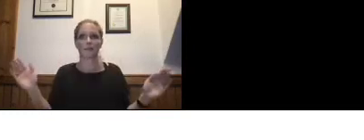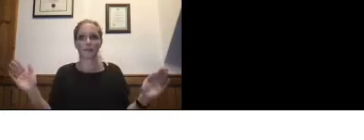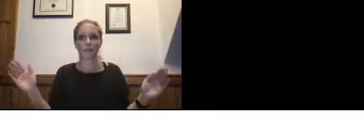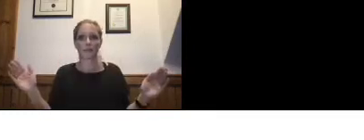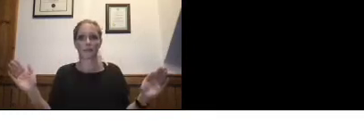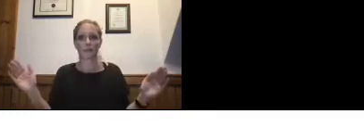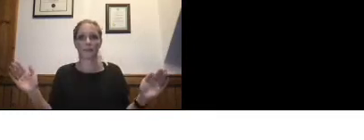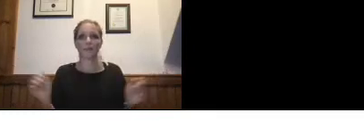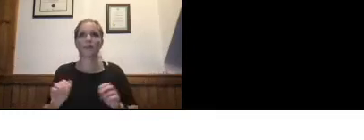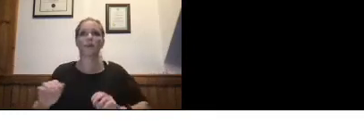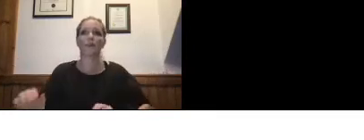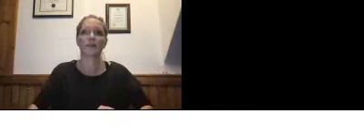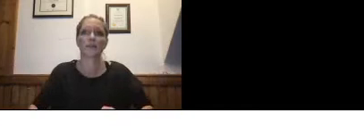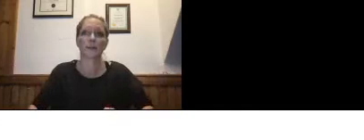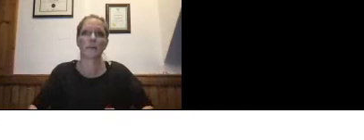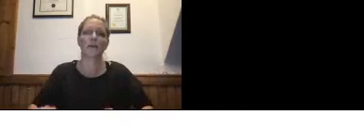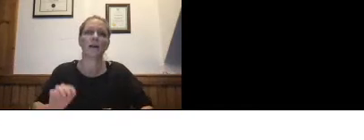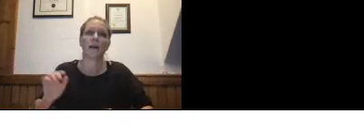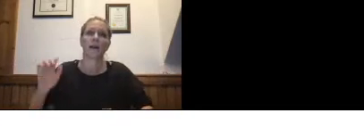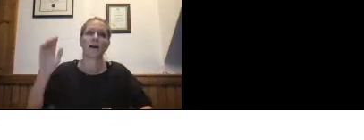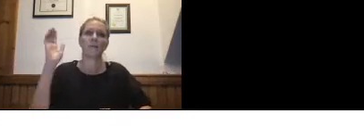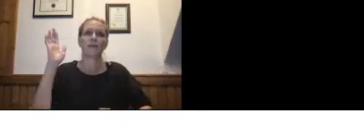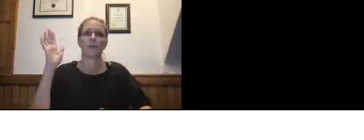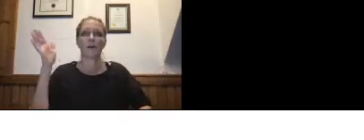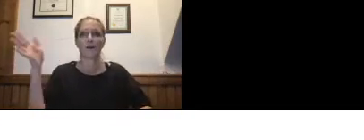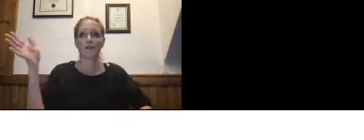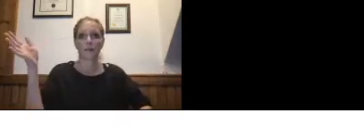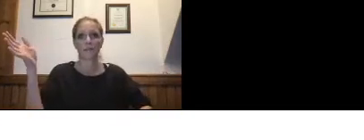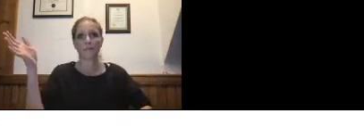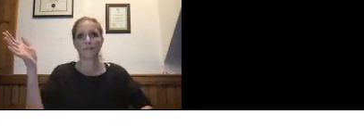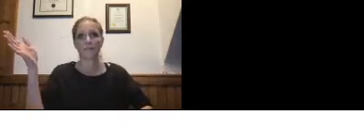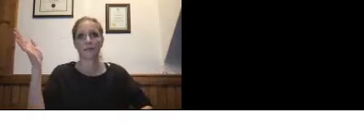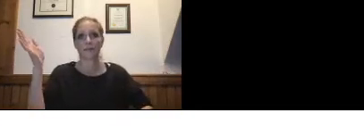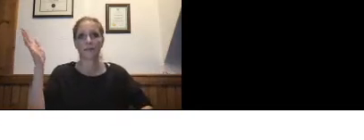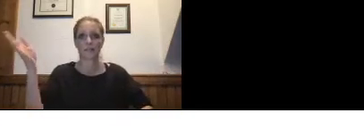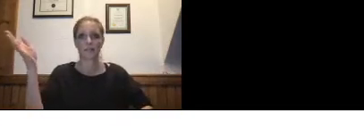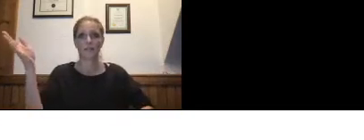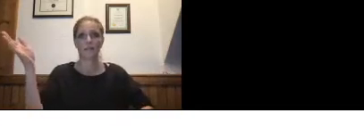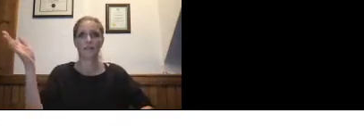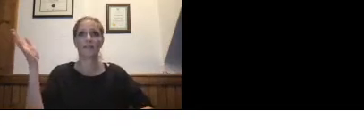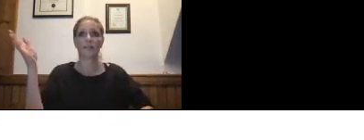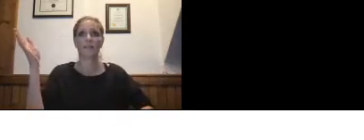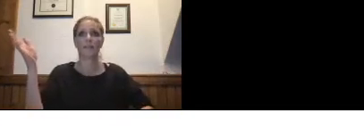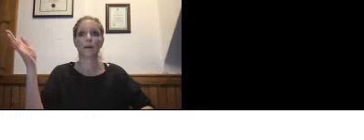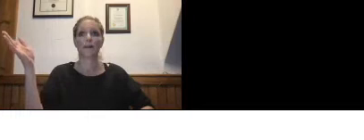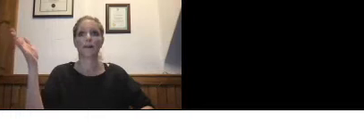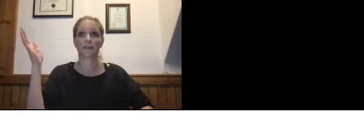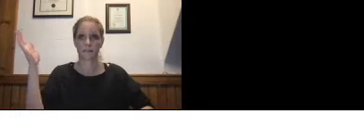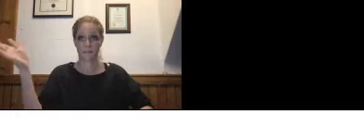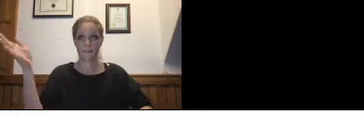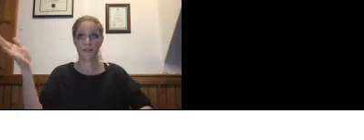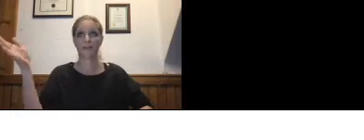copies get separated. So in this example, if the Potter family was an HD family and James